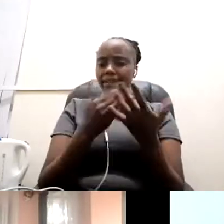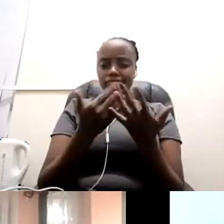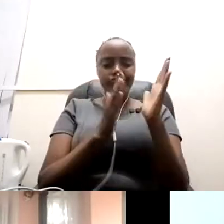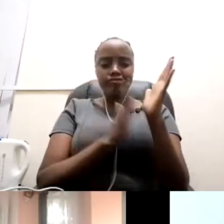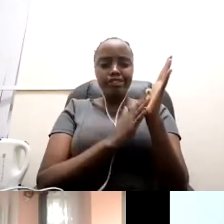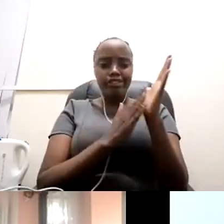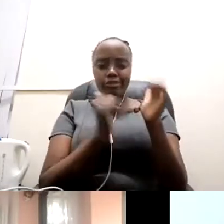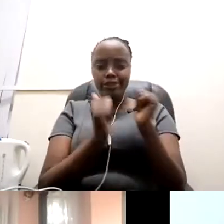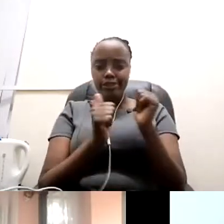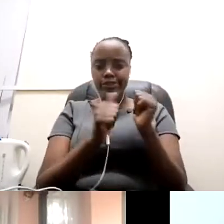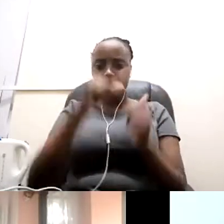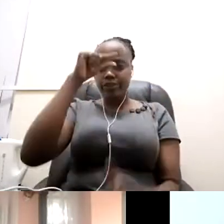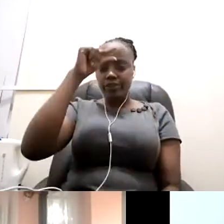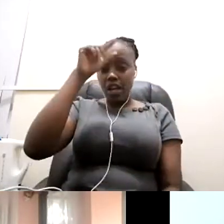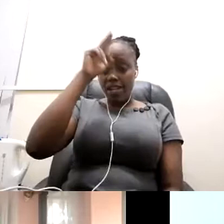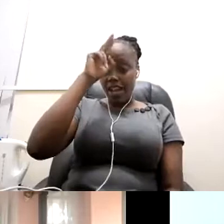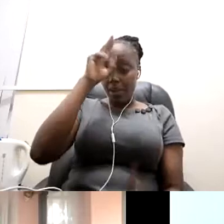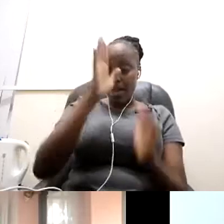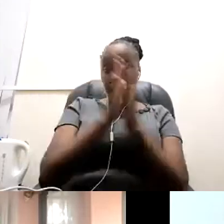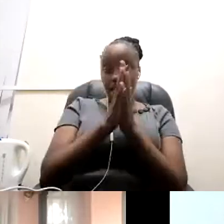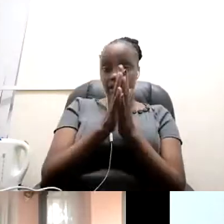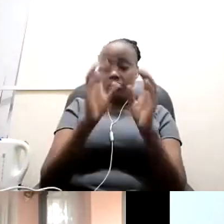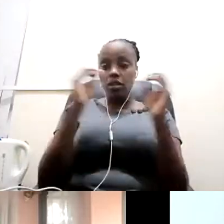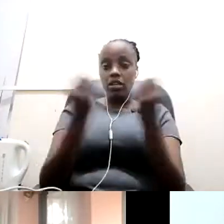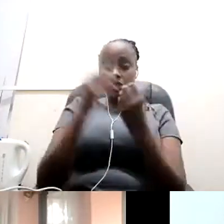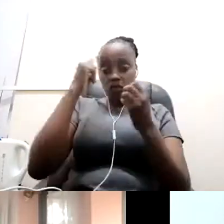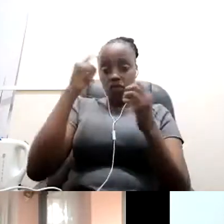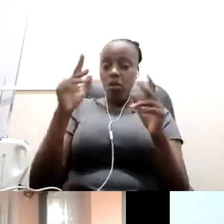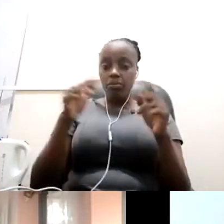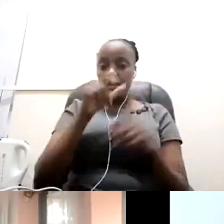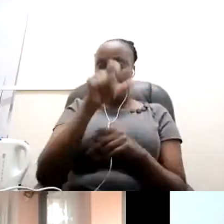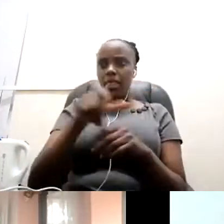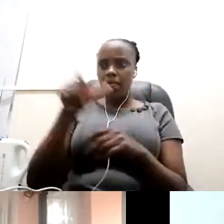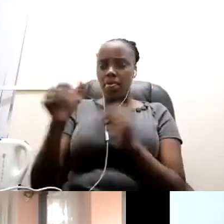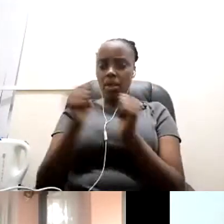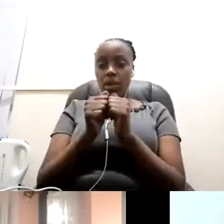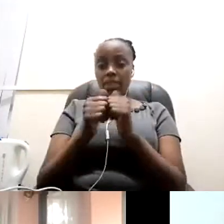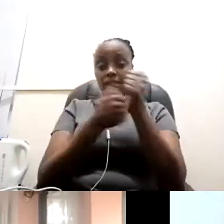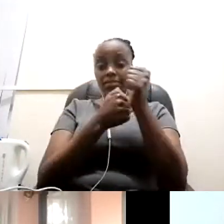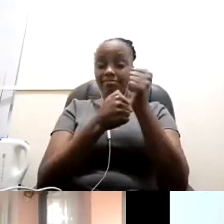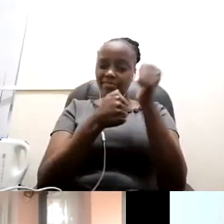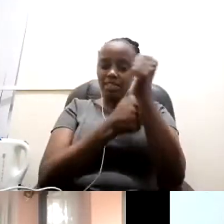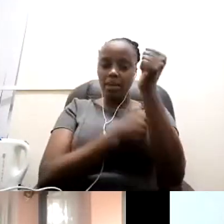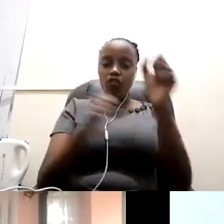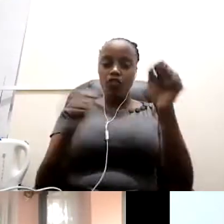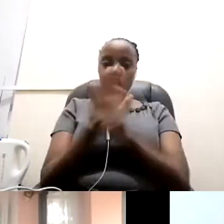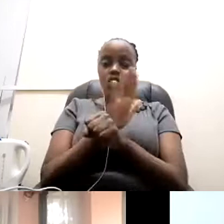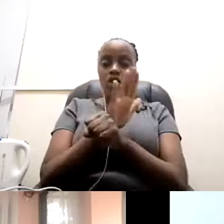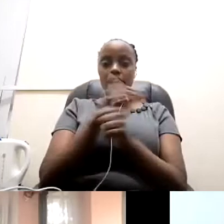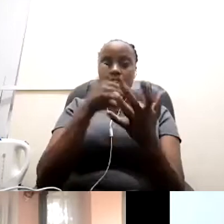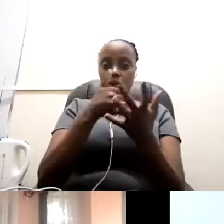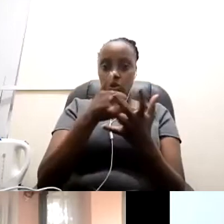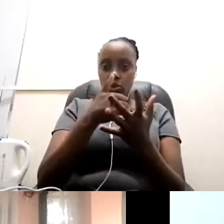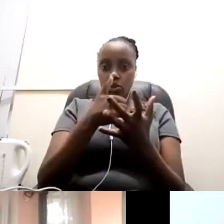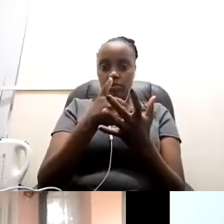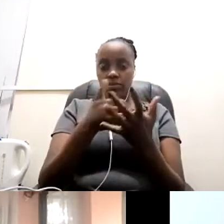for governments and organizations of persons with disabilities in supporting the full inclusion of blind